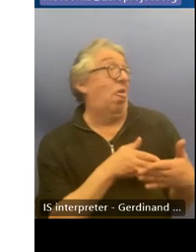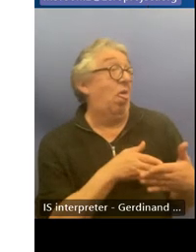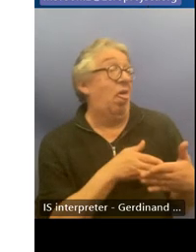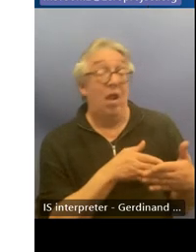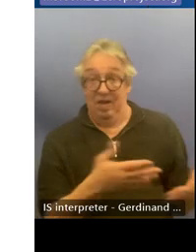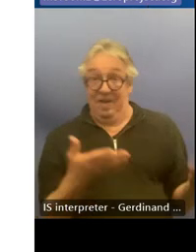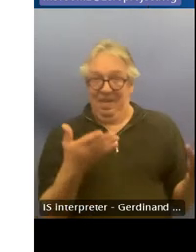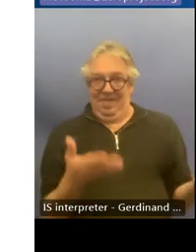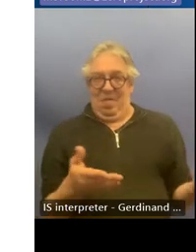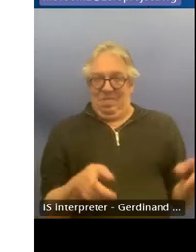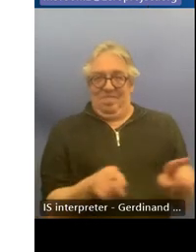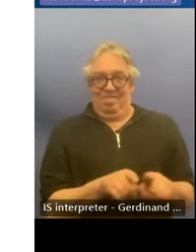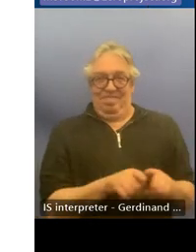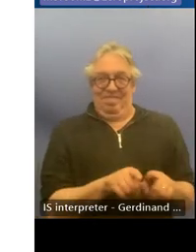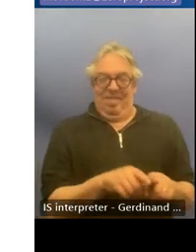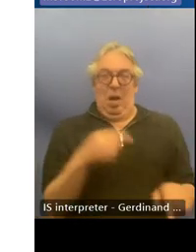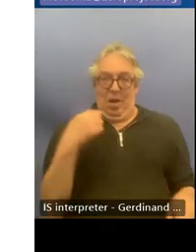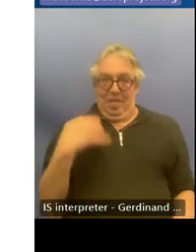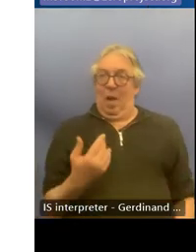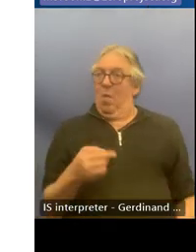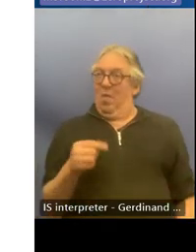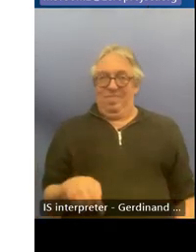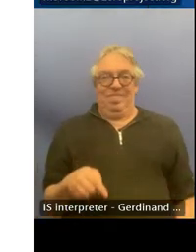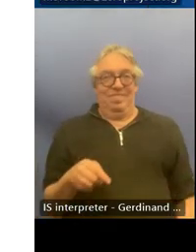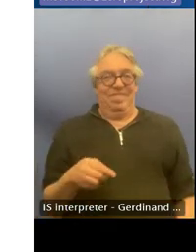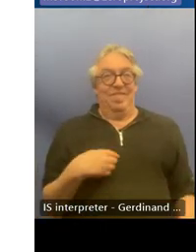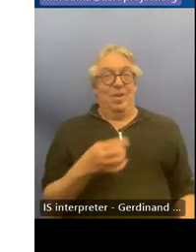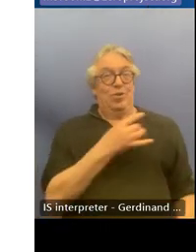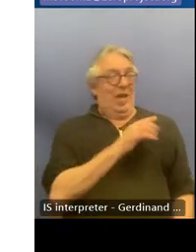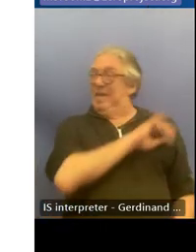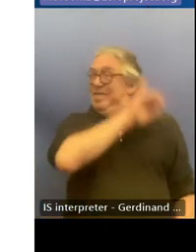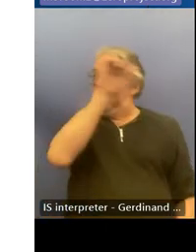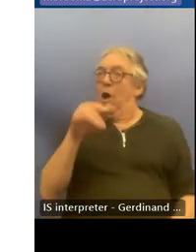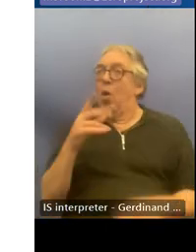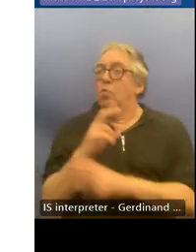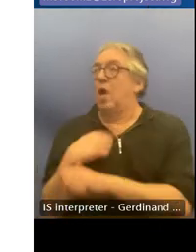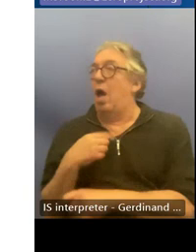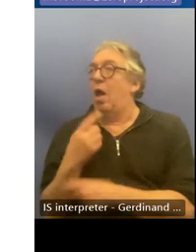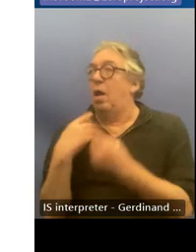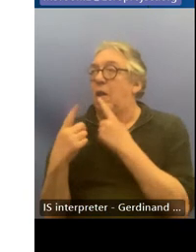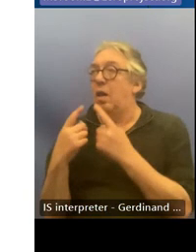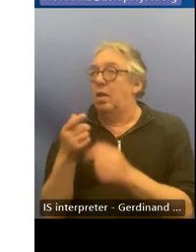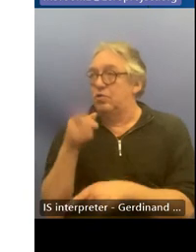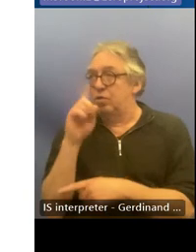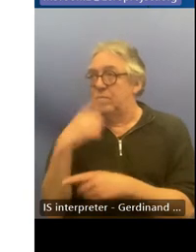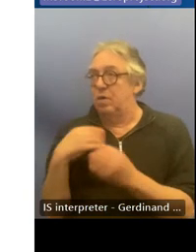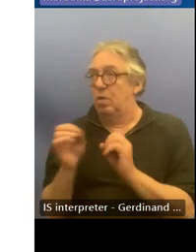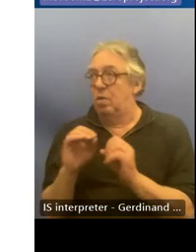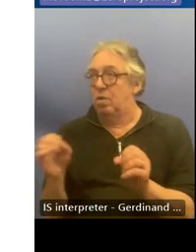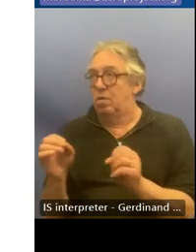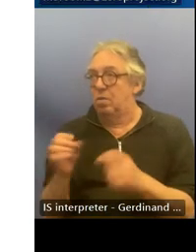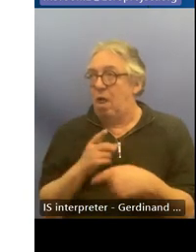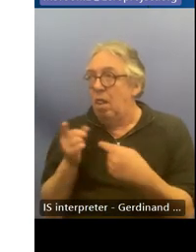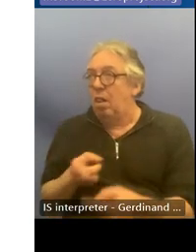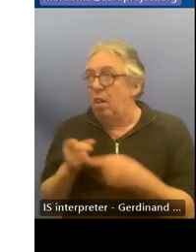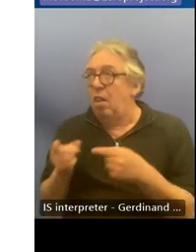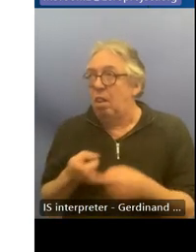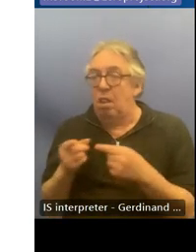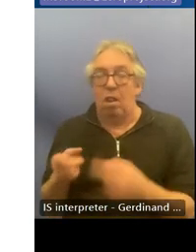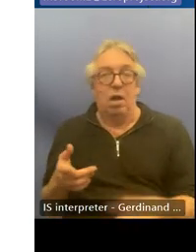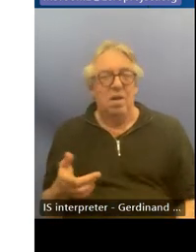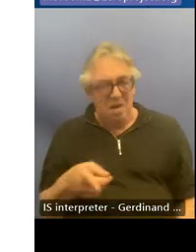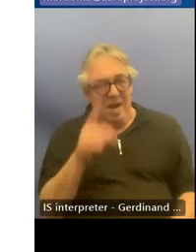with speaking in English a lot. So imagine to live all your life struggling with